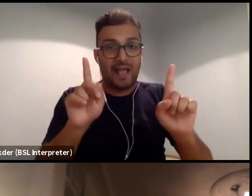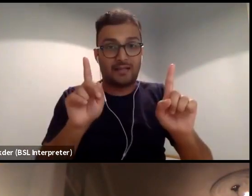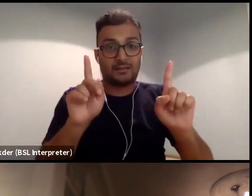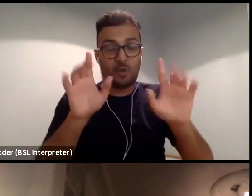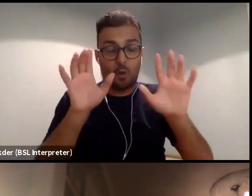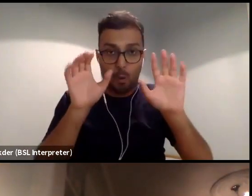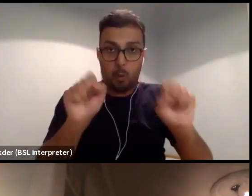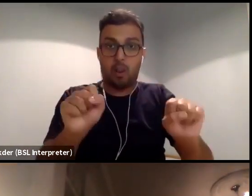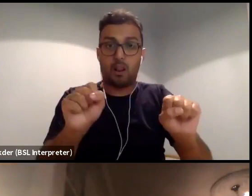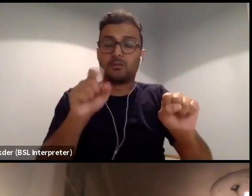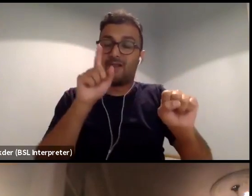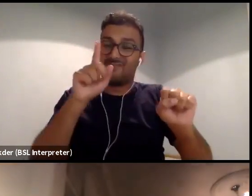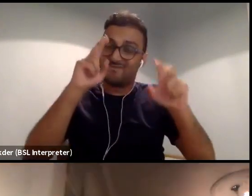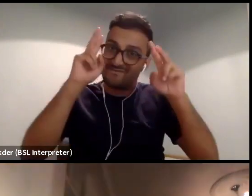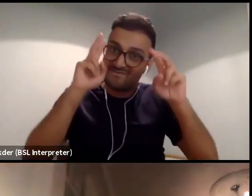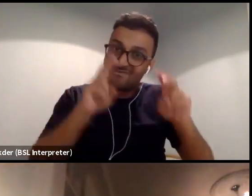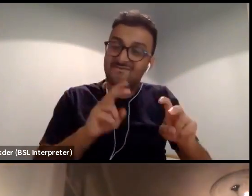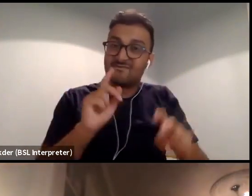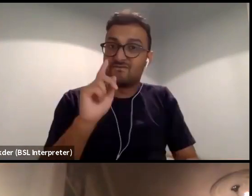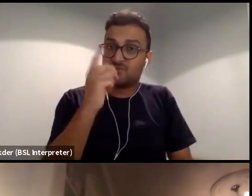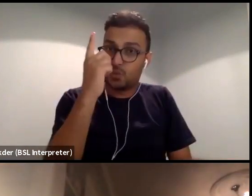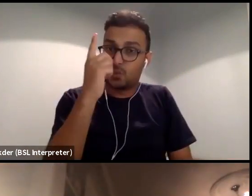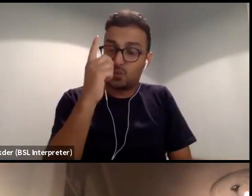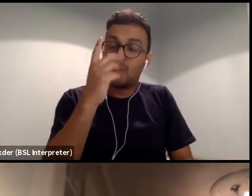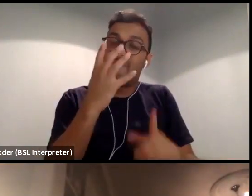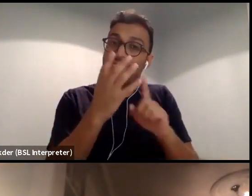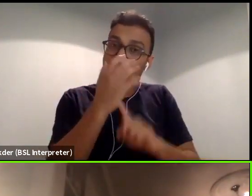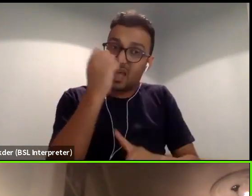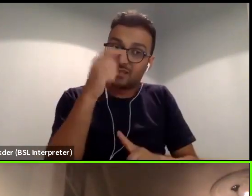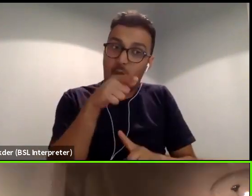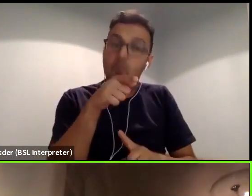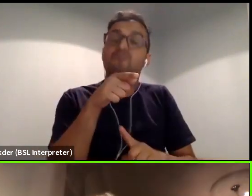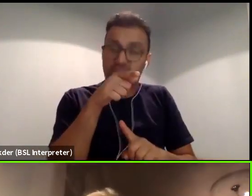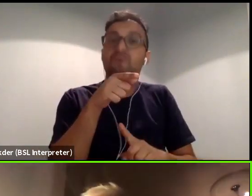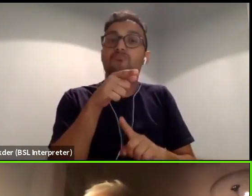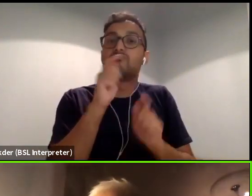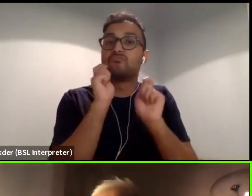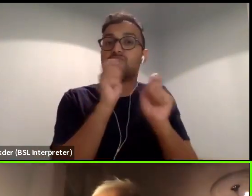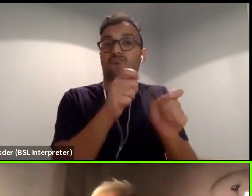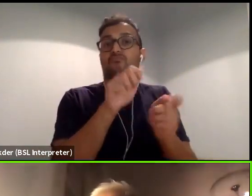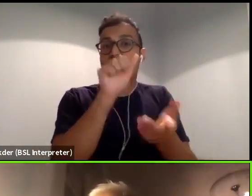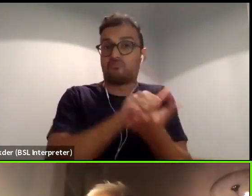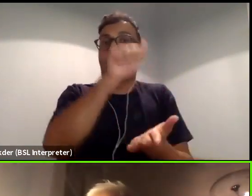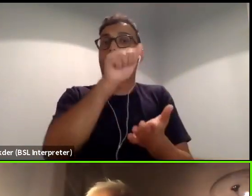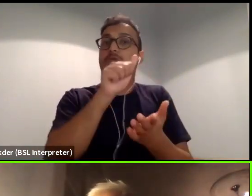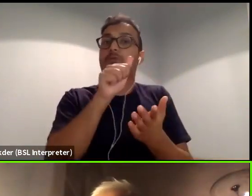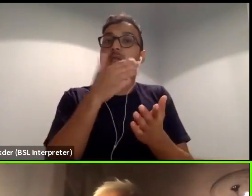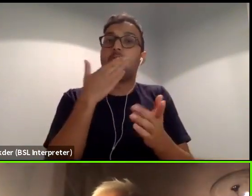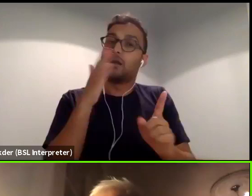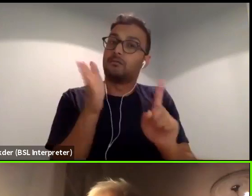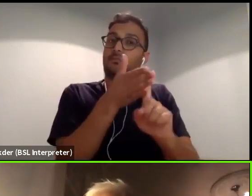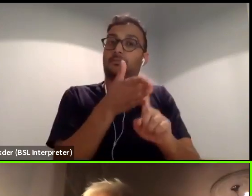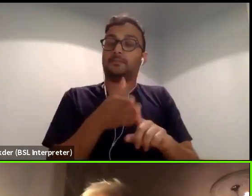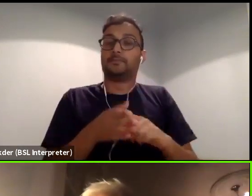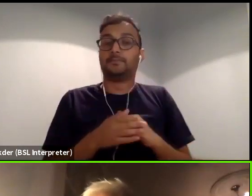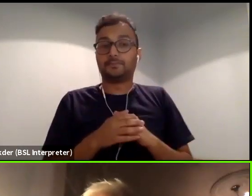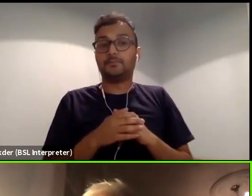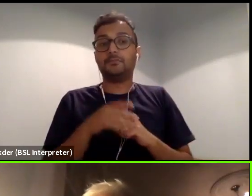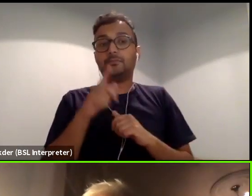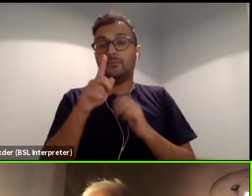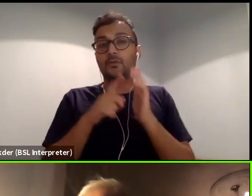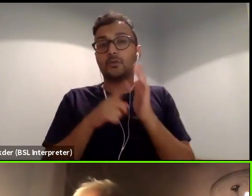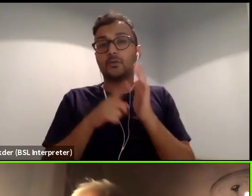incident or even a potential terrorist incident. But as you know, there are other codes for